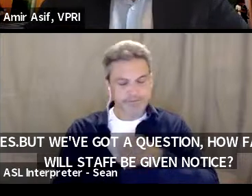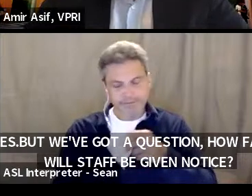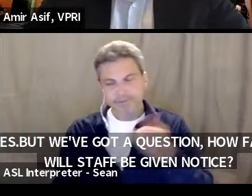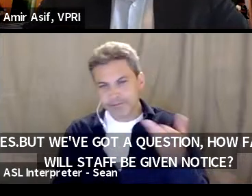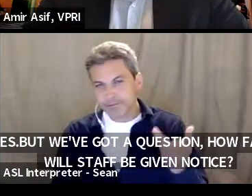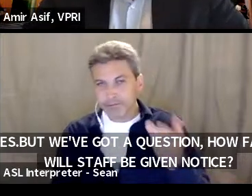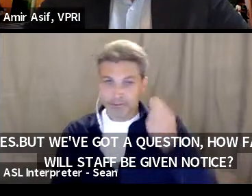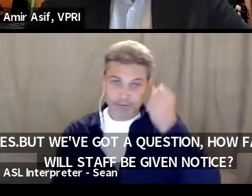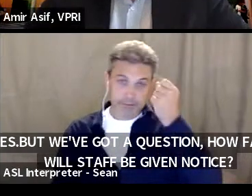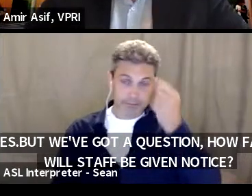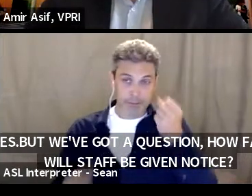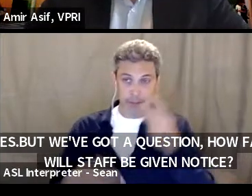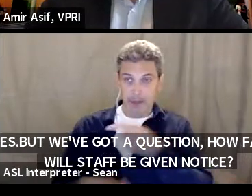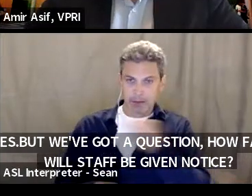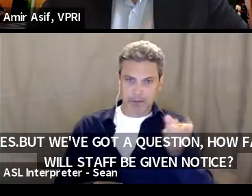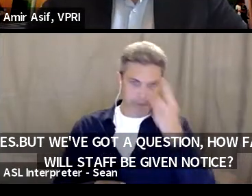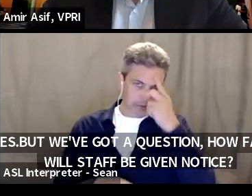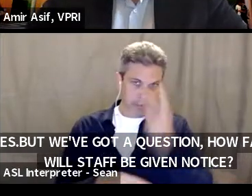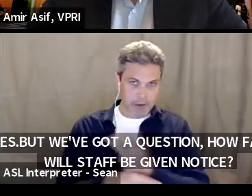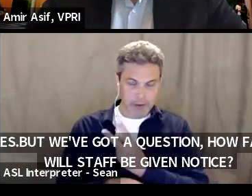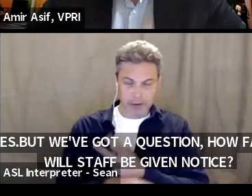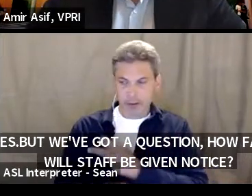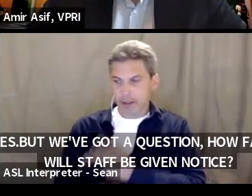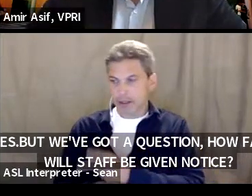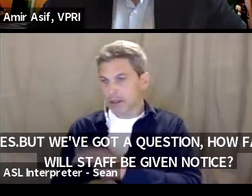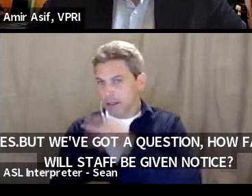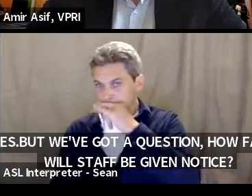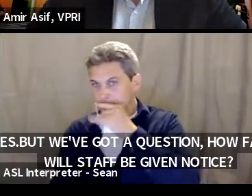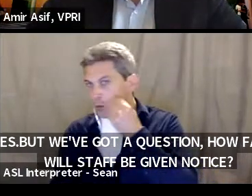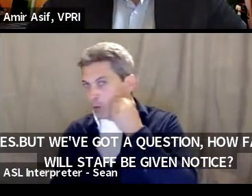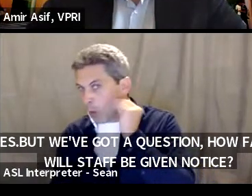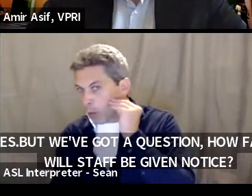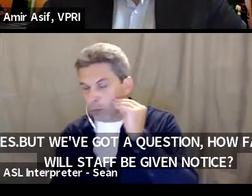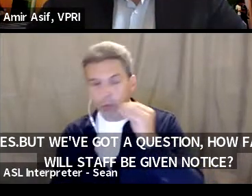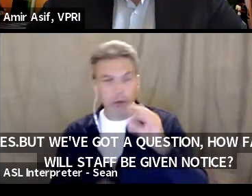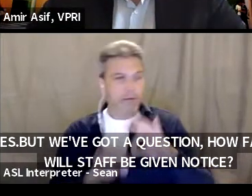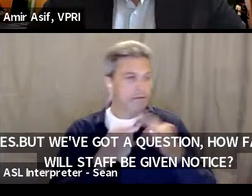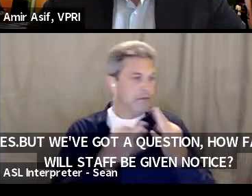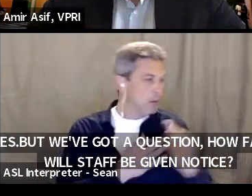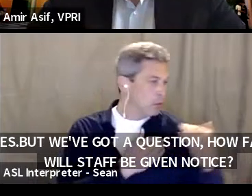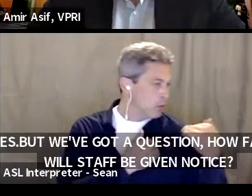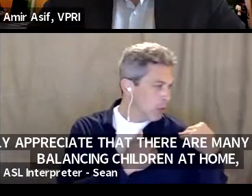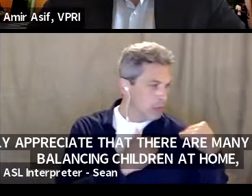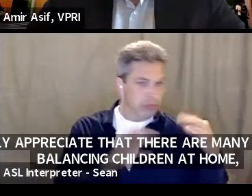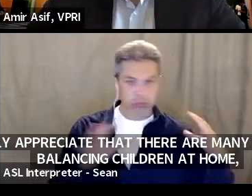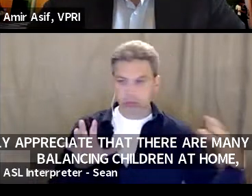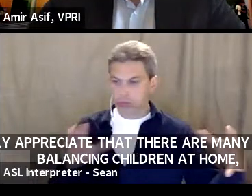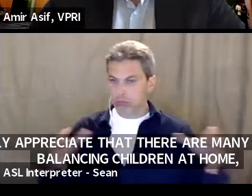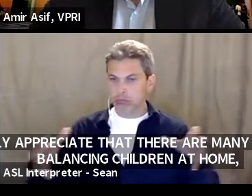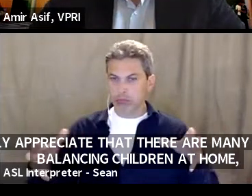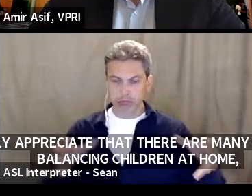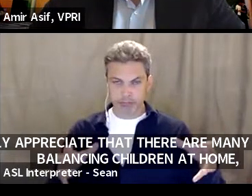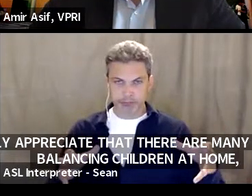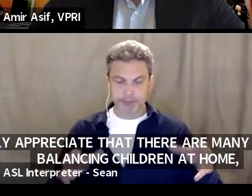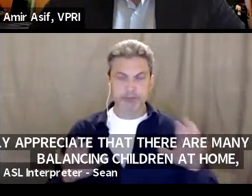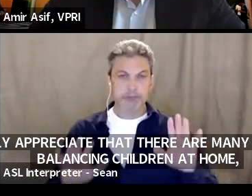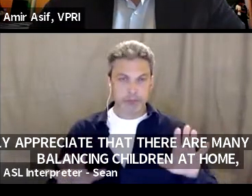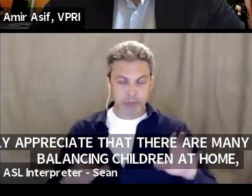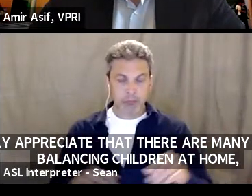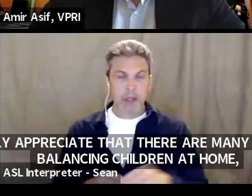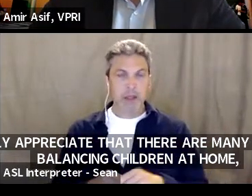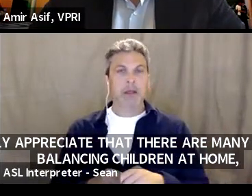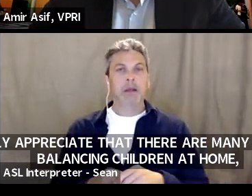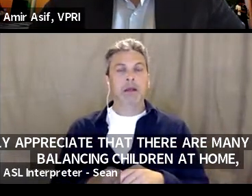are balancing children at home, for example, or other family care needs. Where in all instances, if there